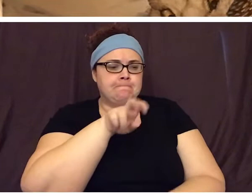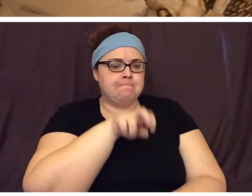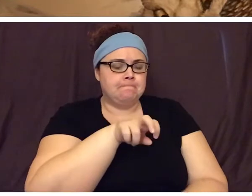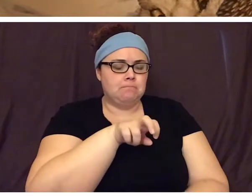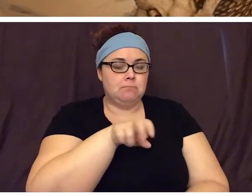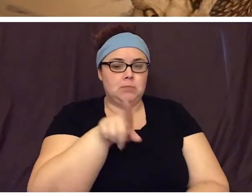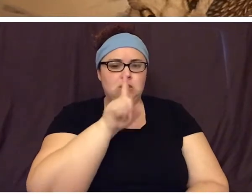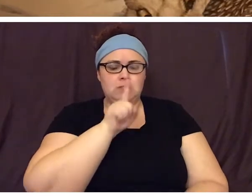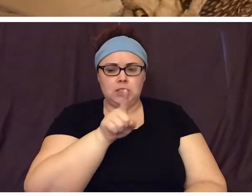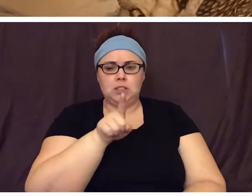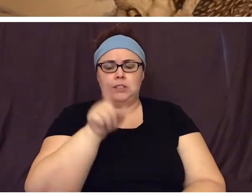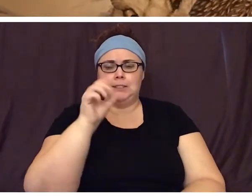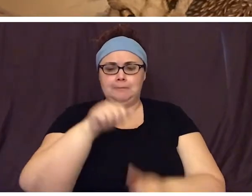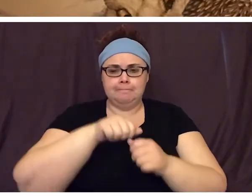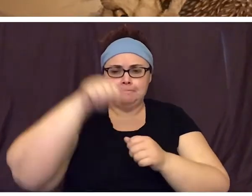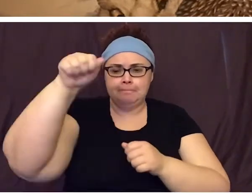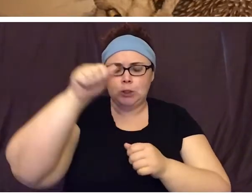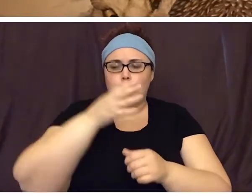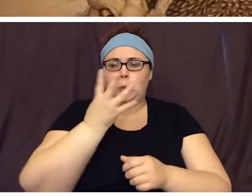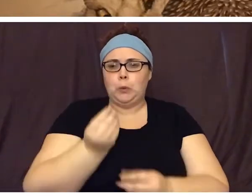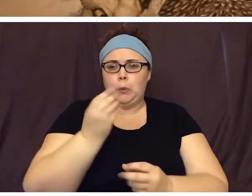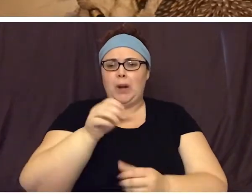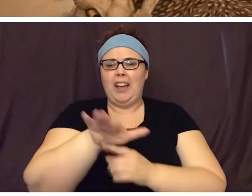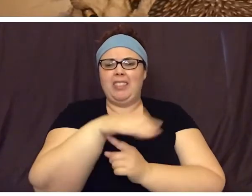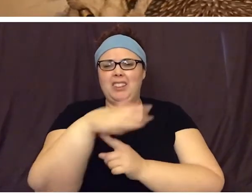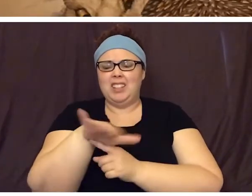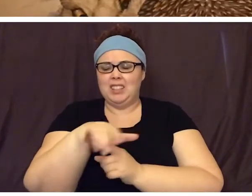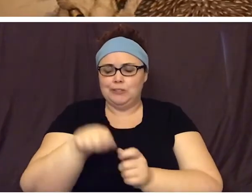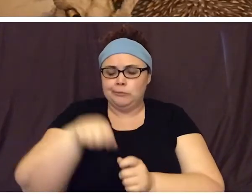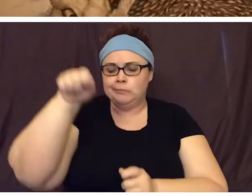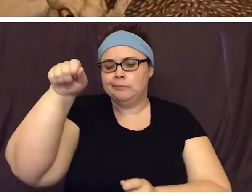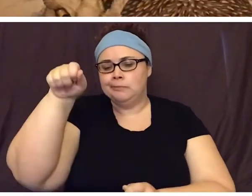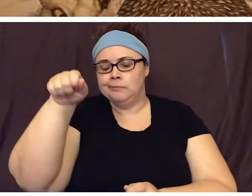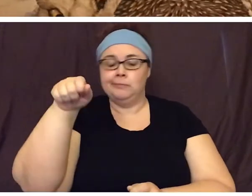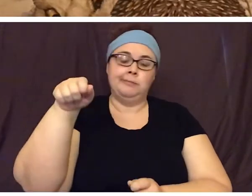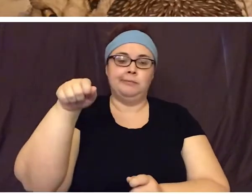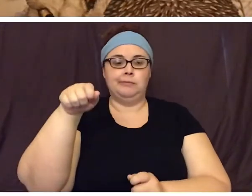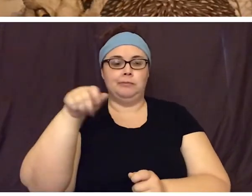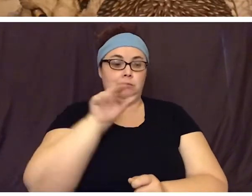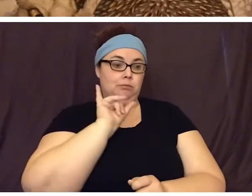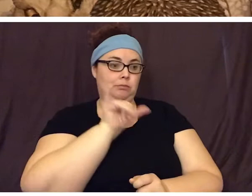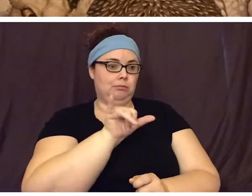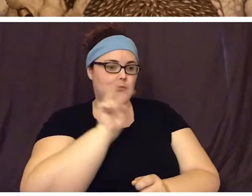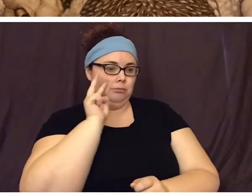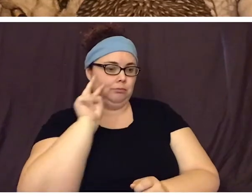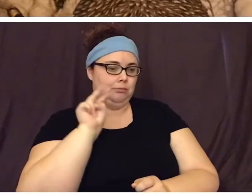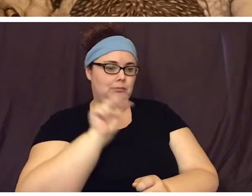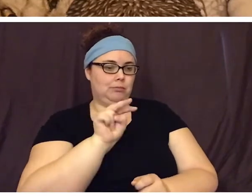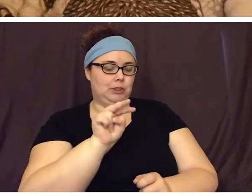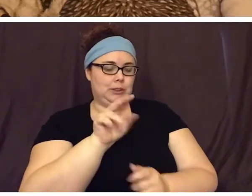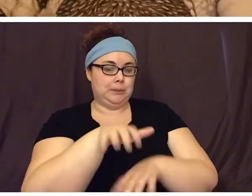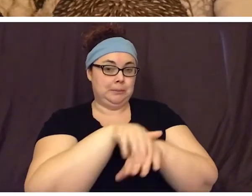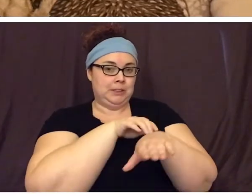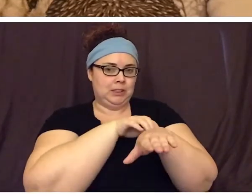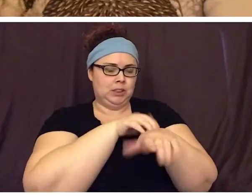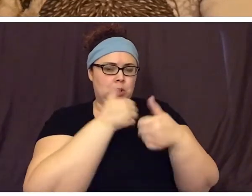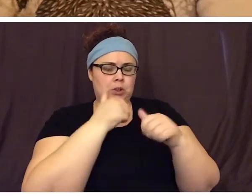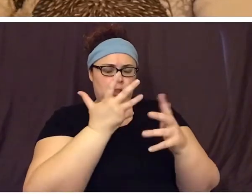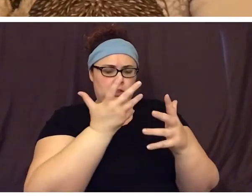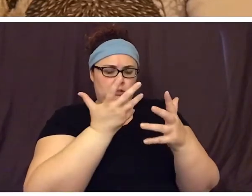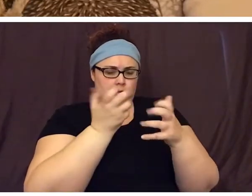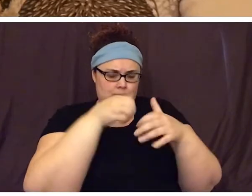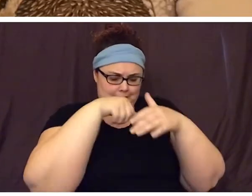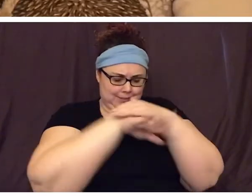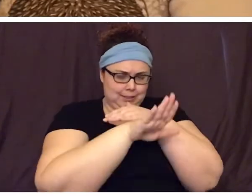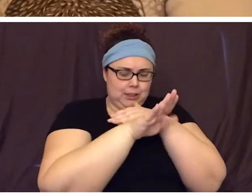Having spent the day looking under wet leaves for things to eat, he decided to move into the mitten and warm himself. The mole